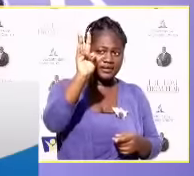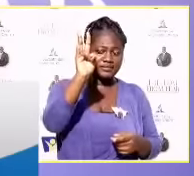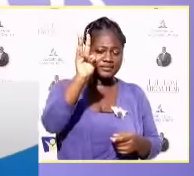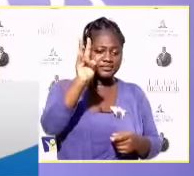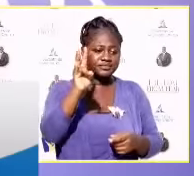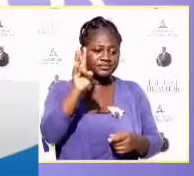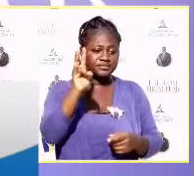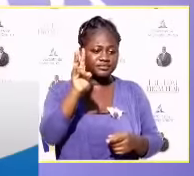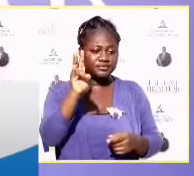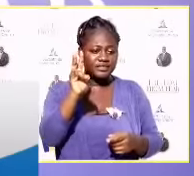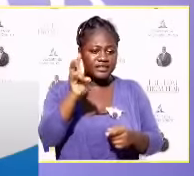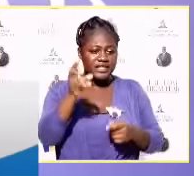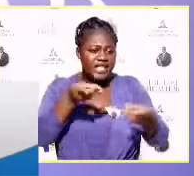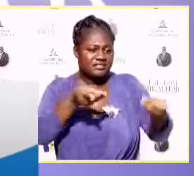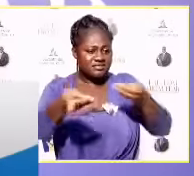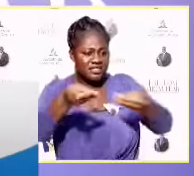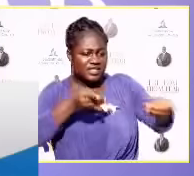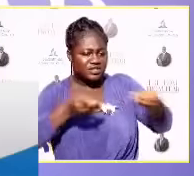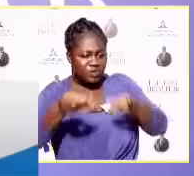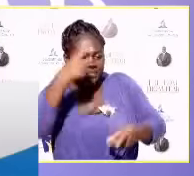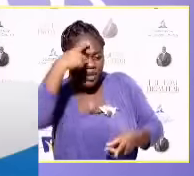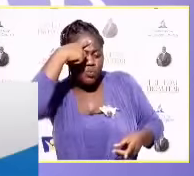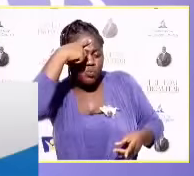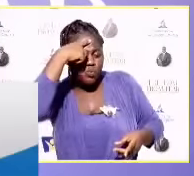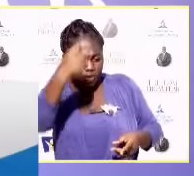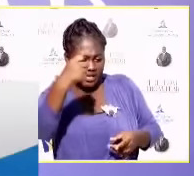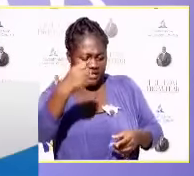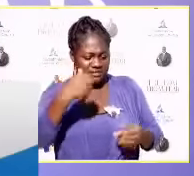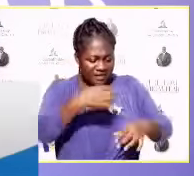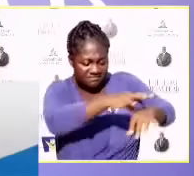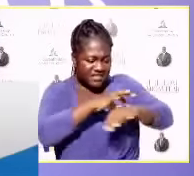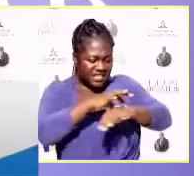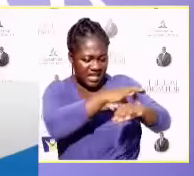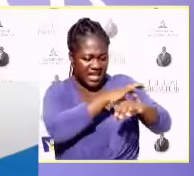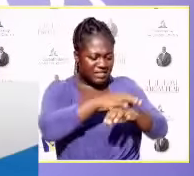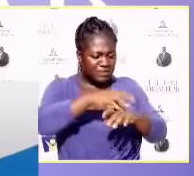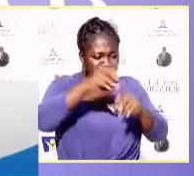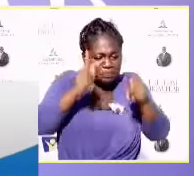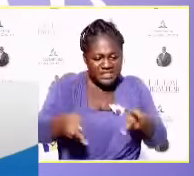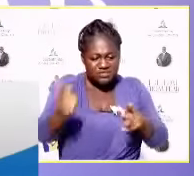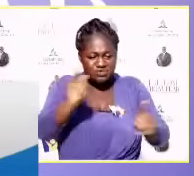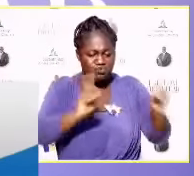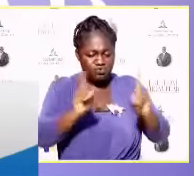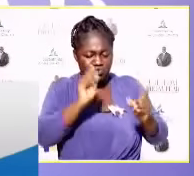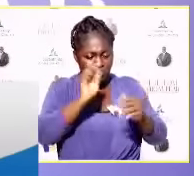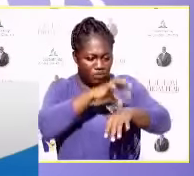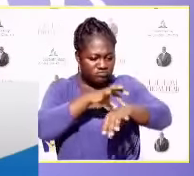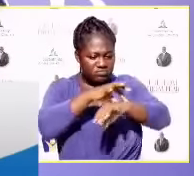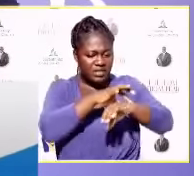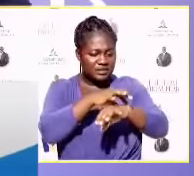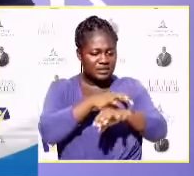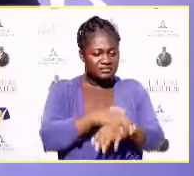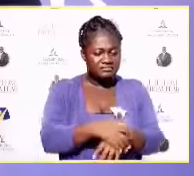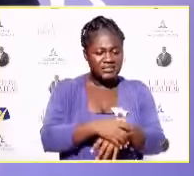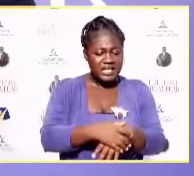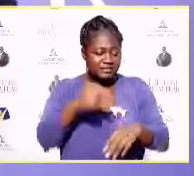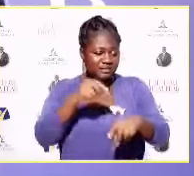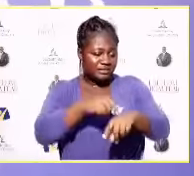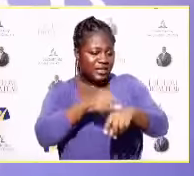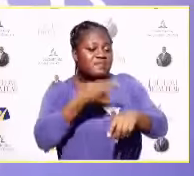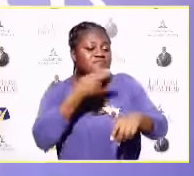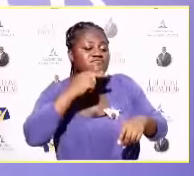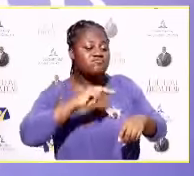Describe the wicked inhabitants of the earth in the days of